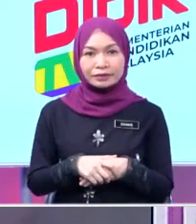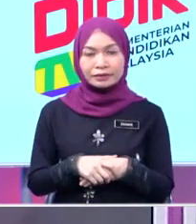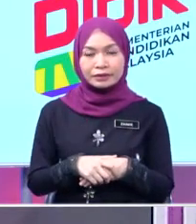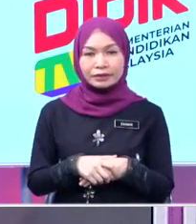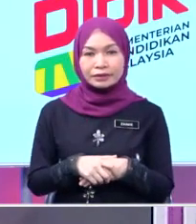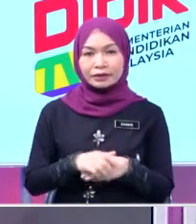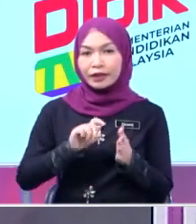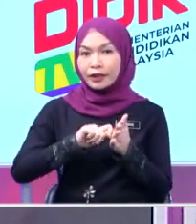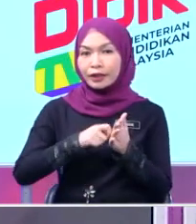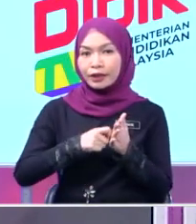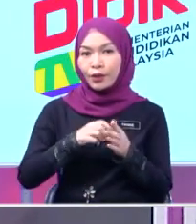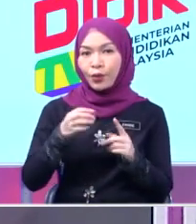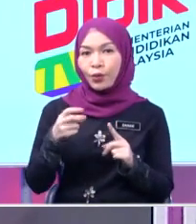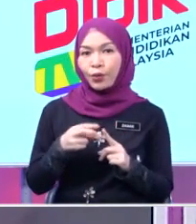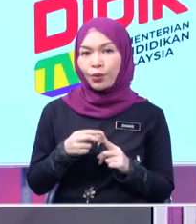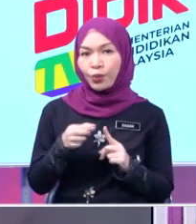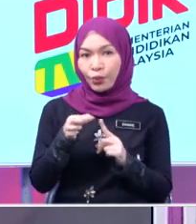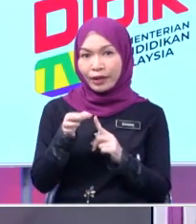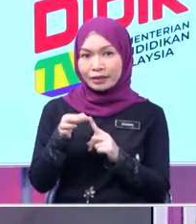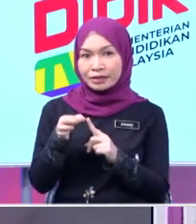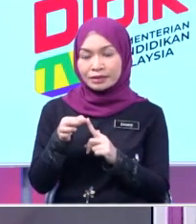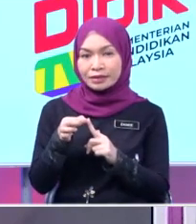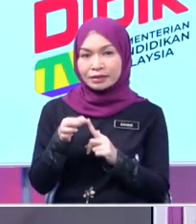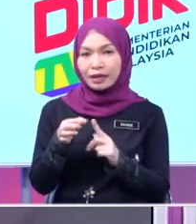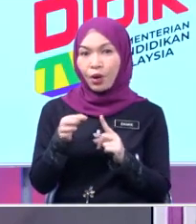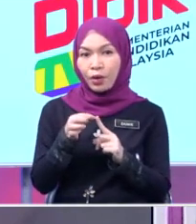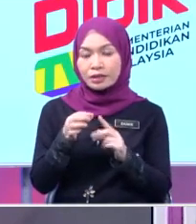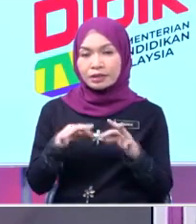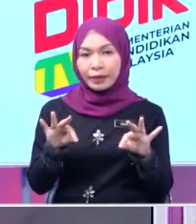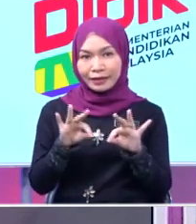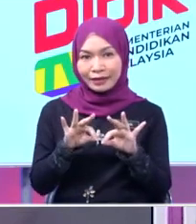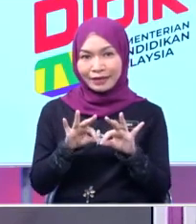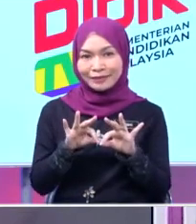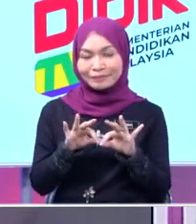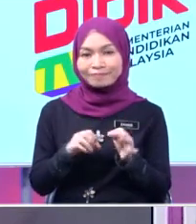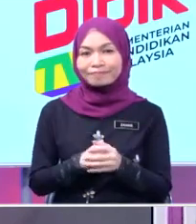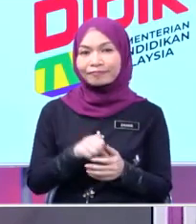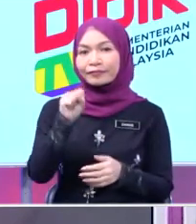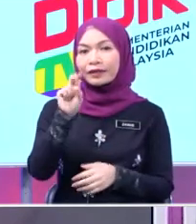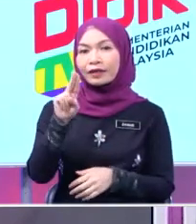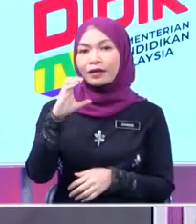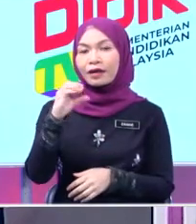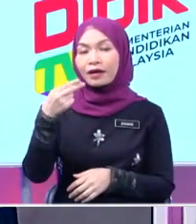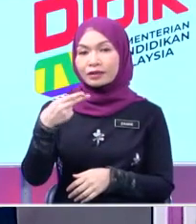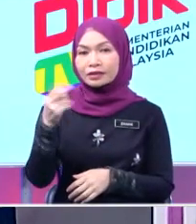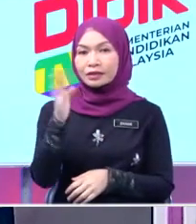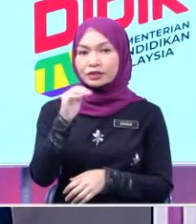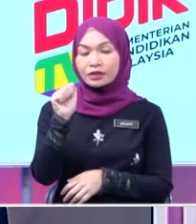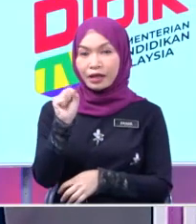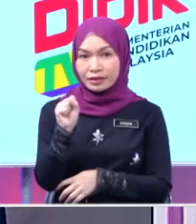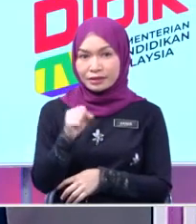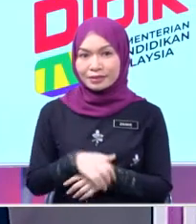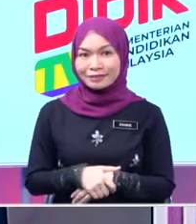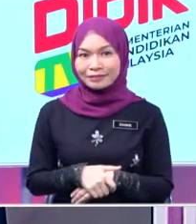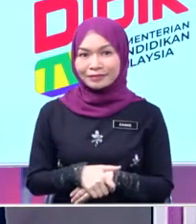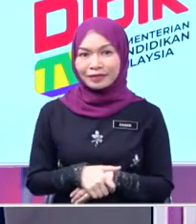be using would be, for example, such as, okay? So, guys, who would